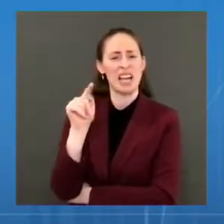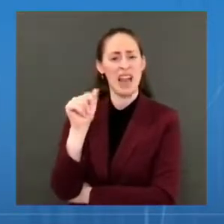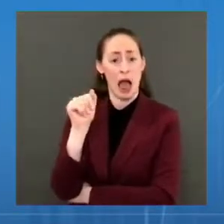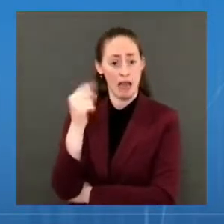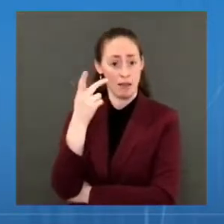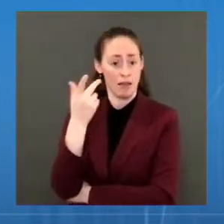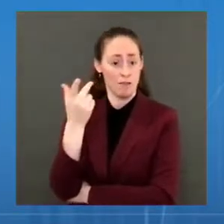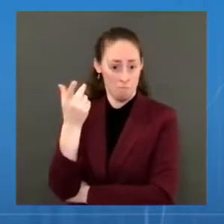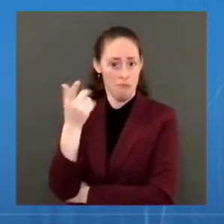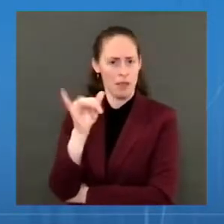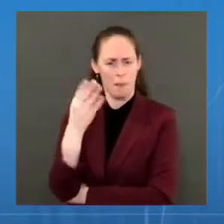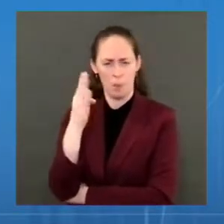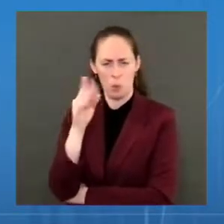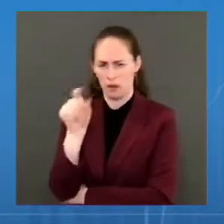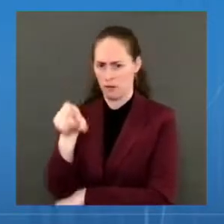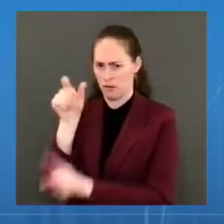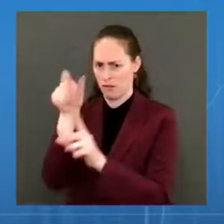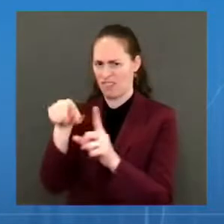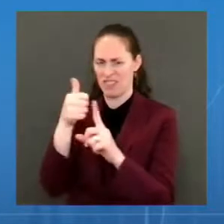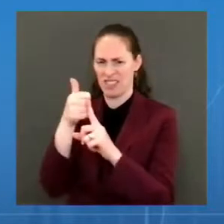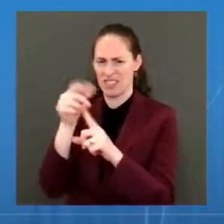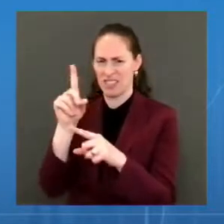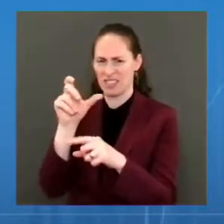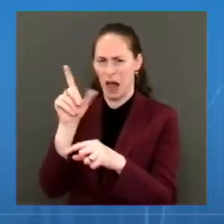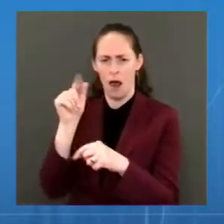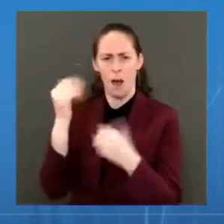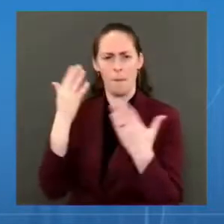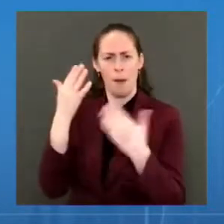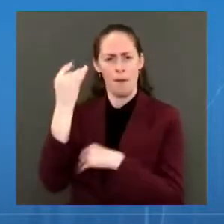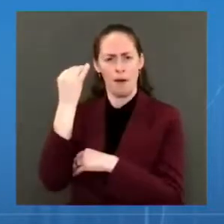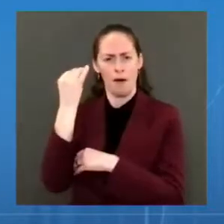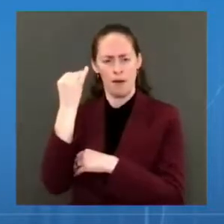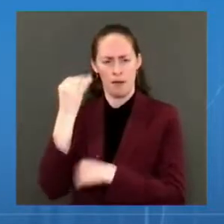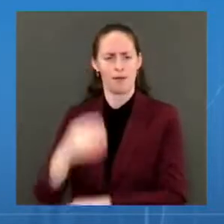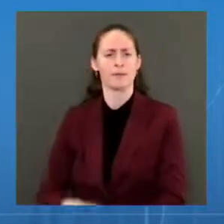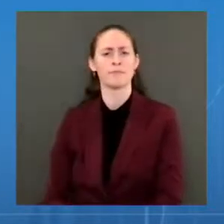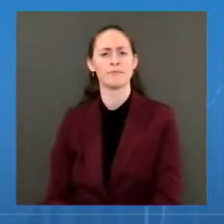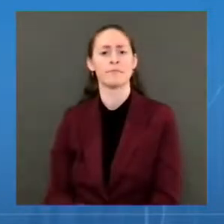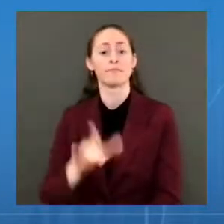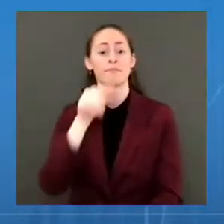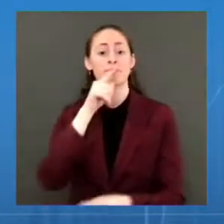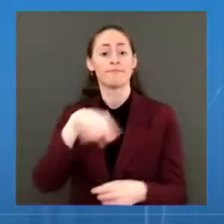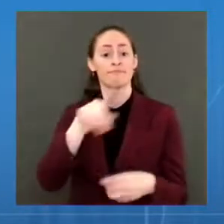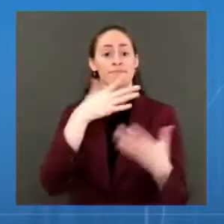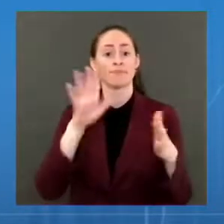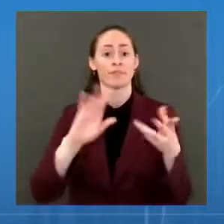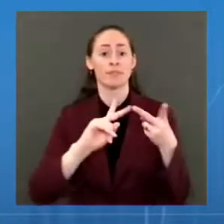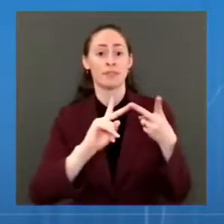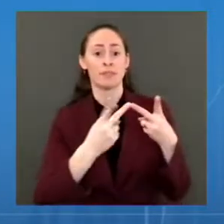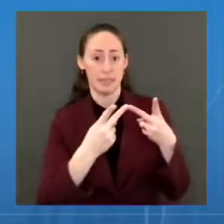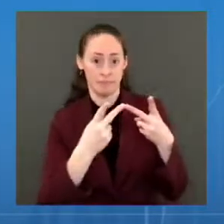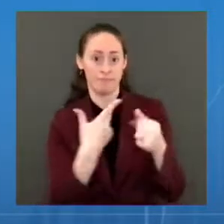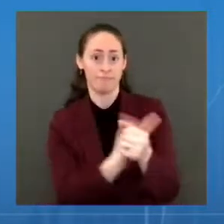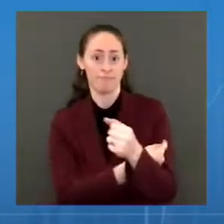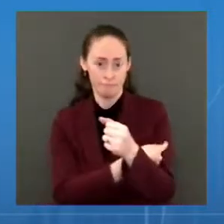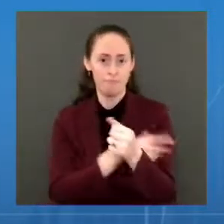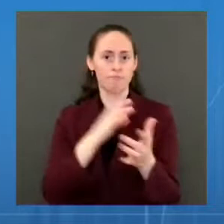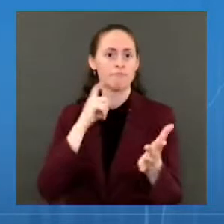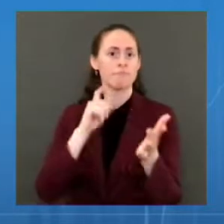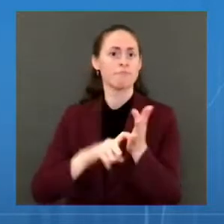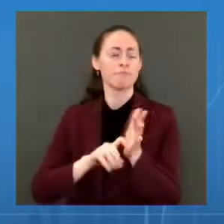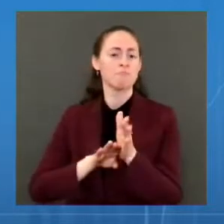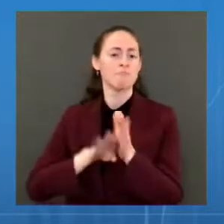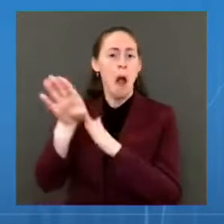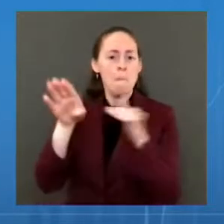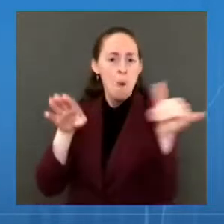Again, 1 month peak after the second dose, 241, goes way up after the third dose